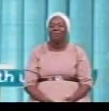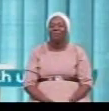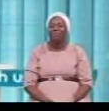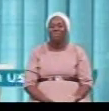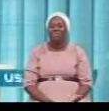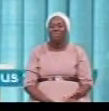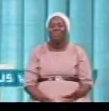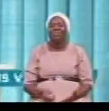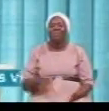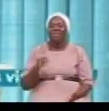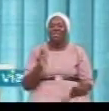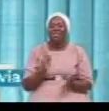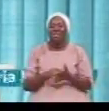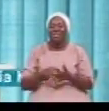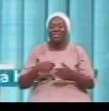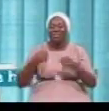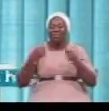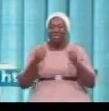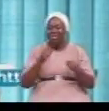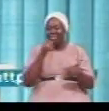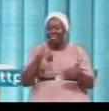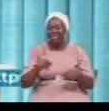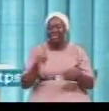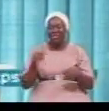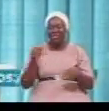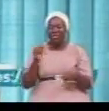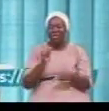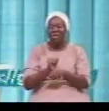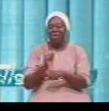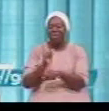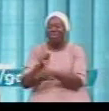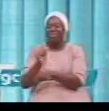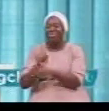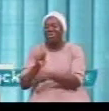That power is still working all over, globally.